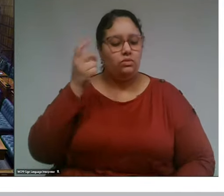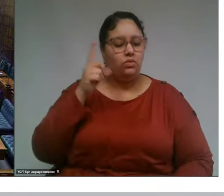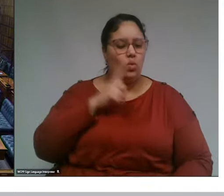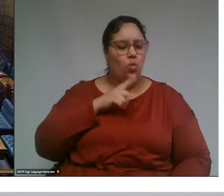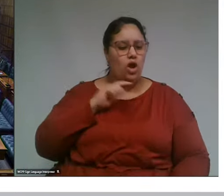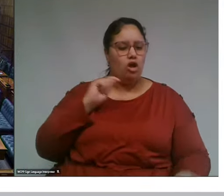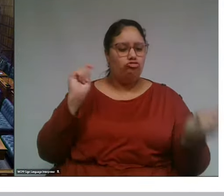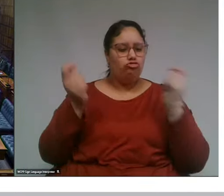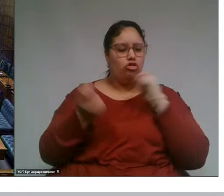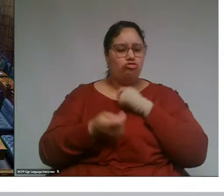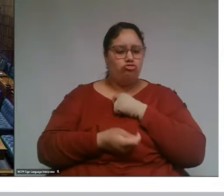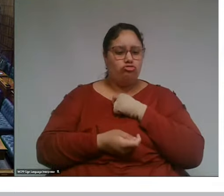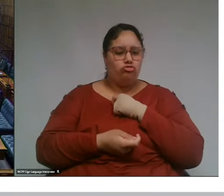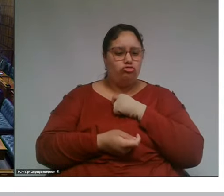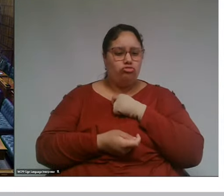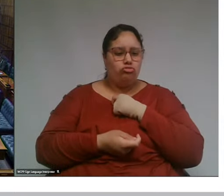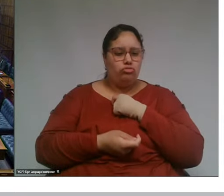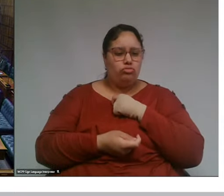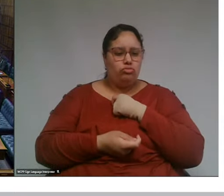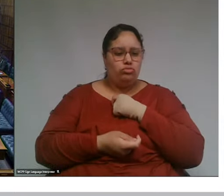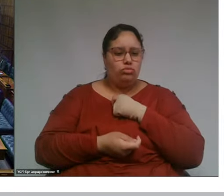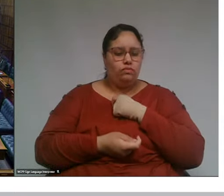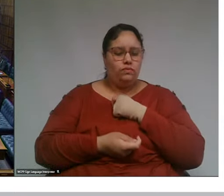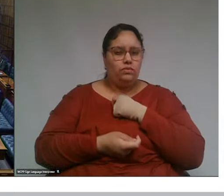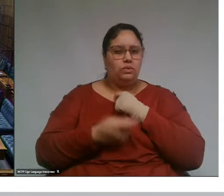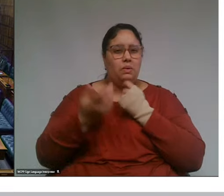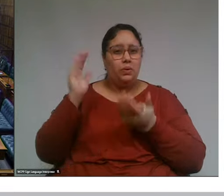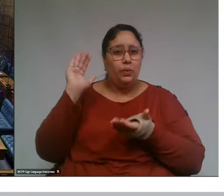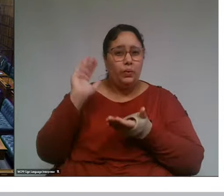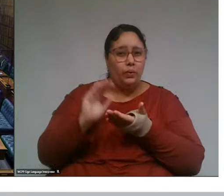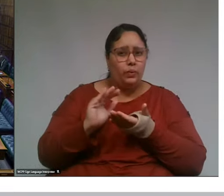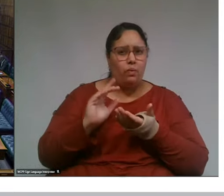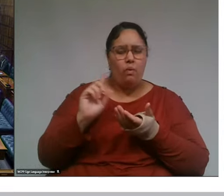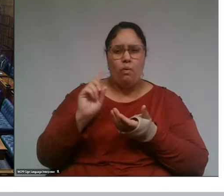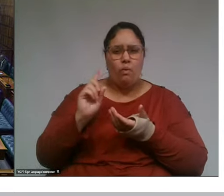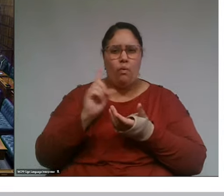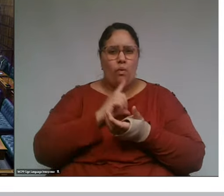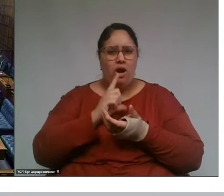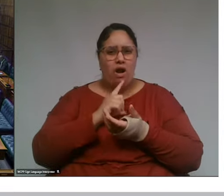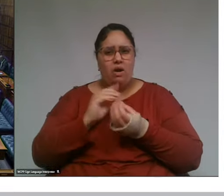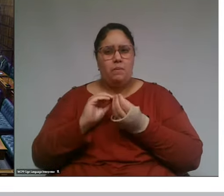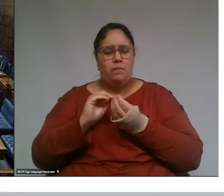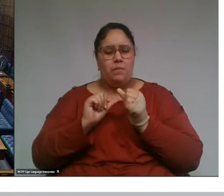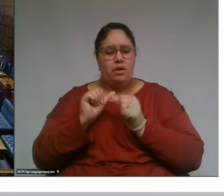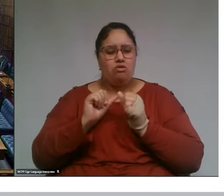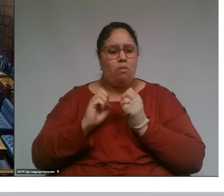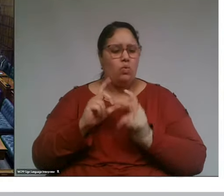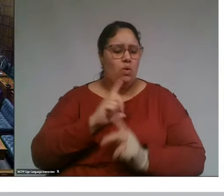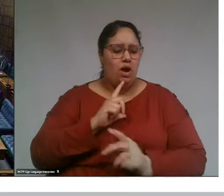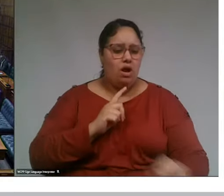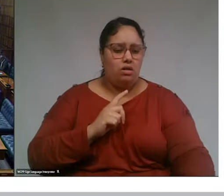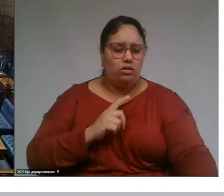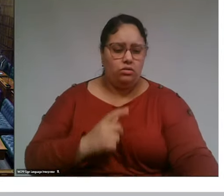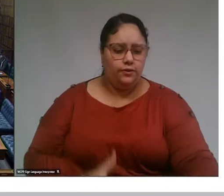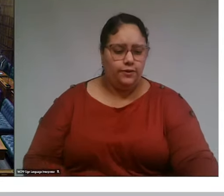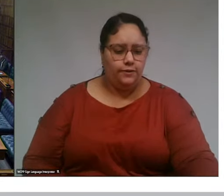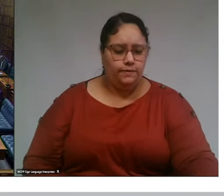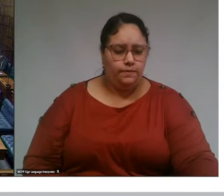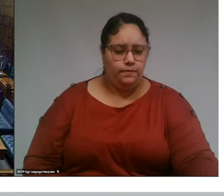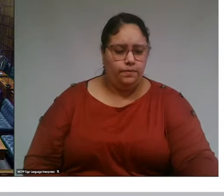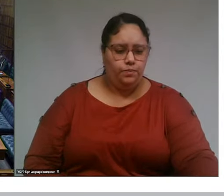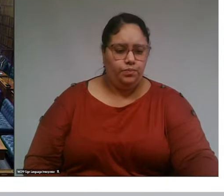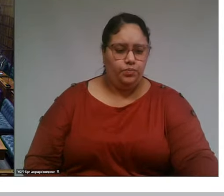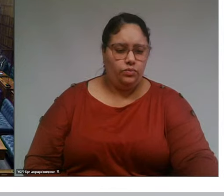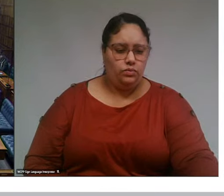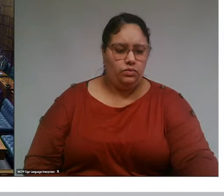provided before how did you need to expand or maybe scaled down um and what made this a better opportunity thank you I'll now hand back to the